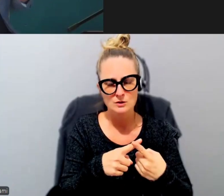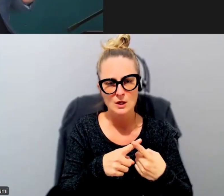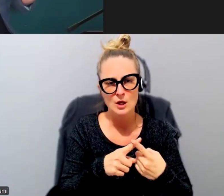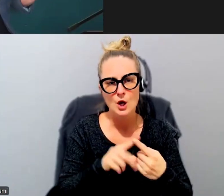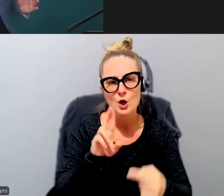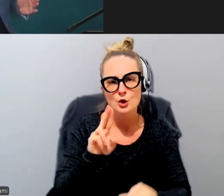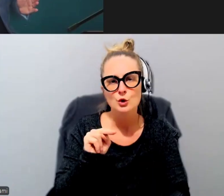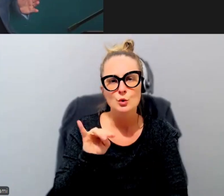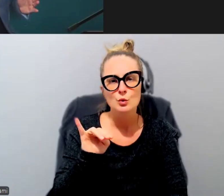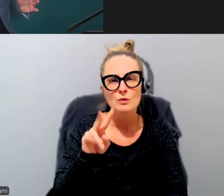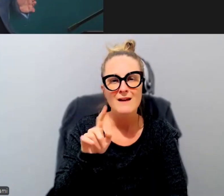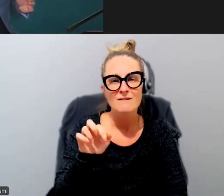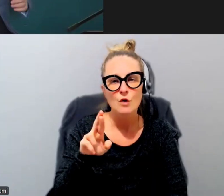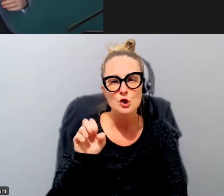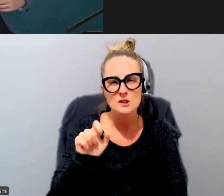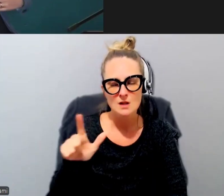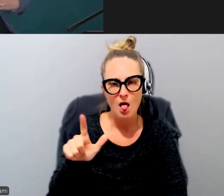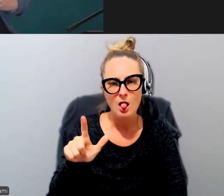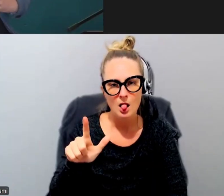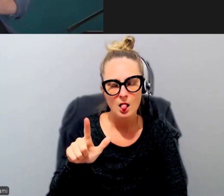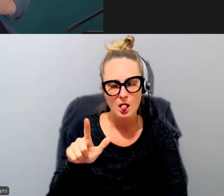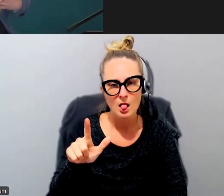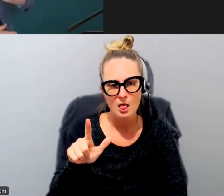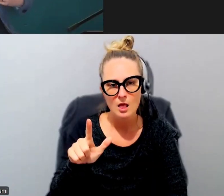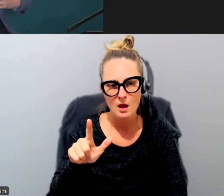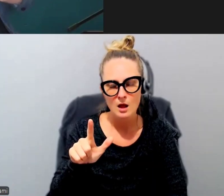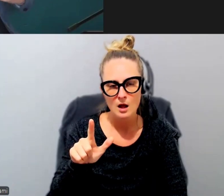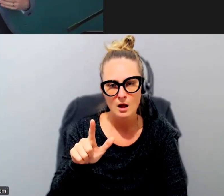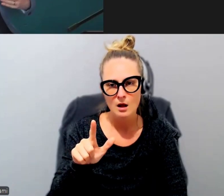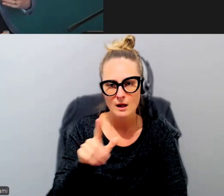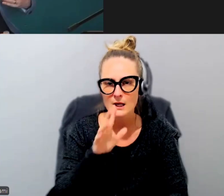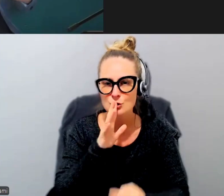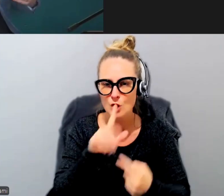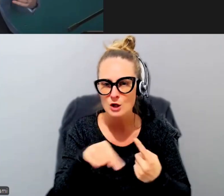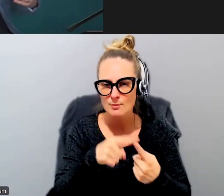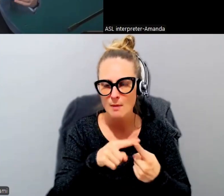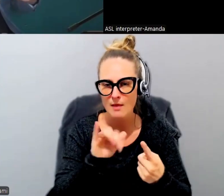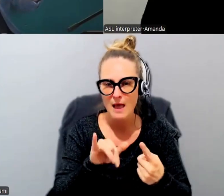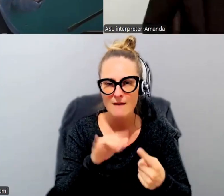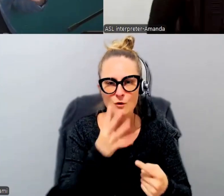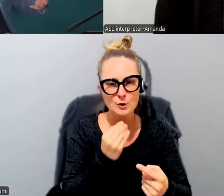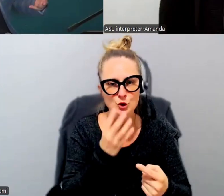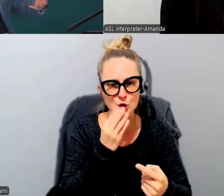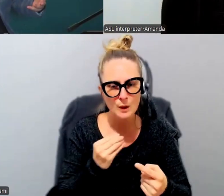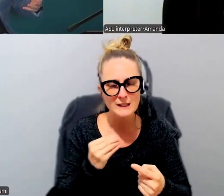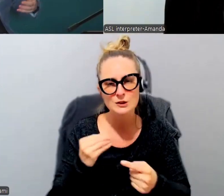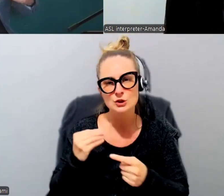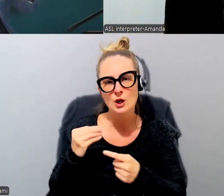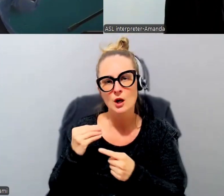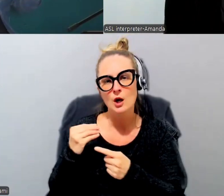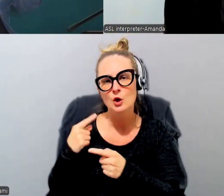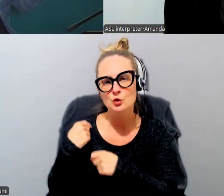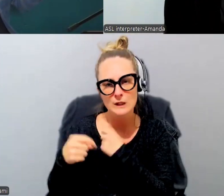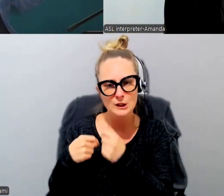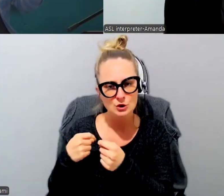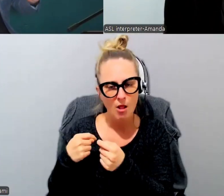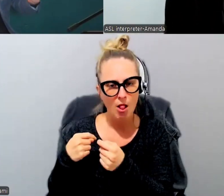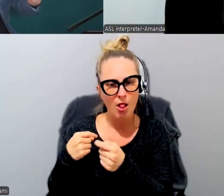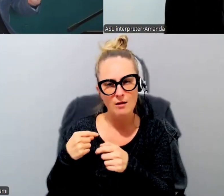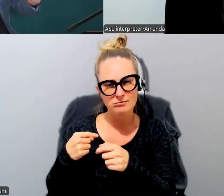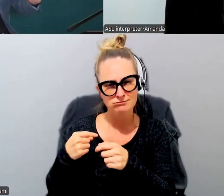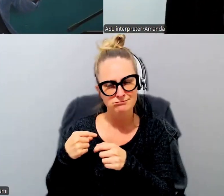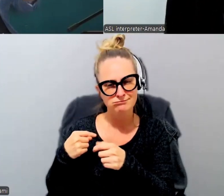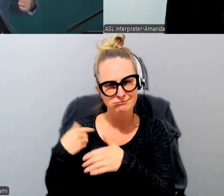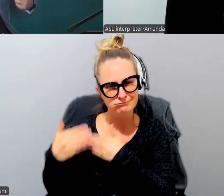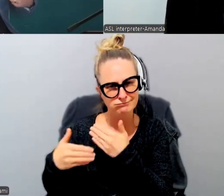went all the way to universal. Yeah. He came from a Jewish traditional background and